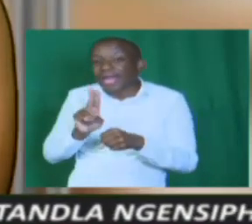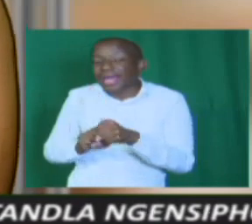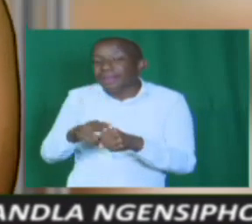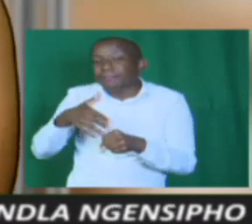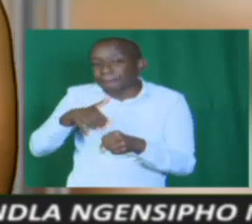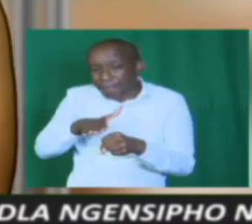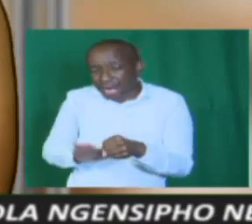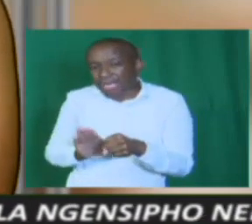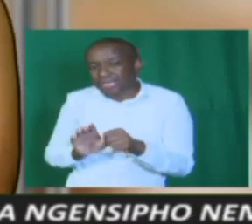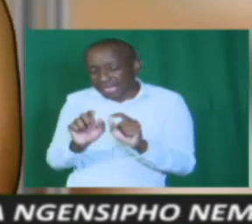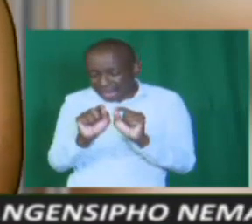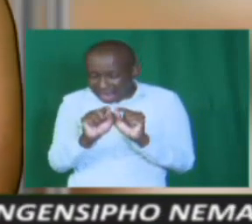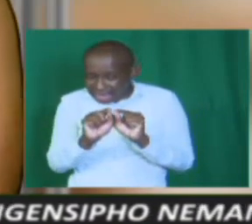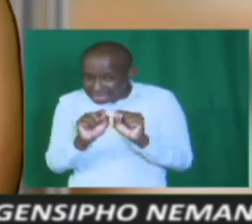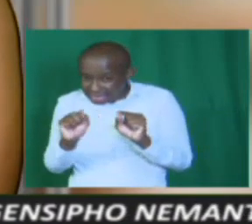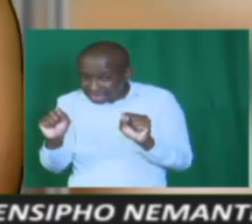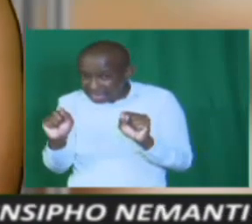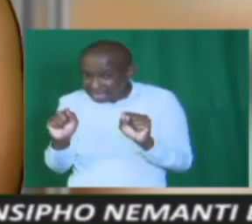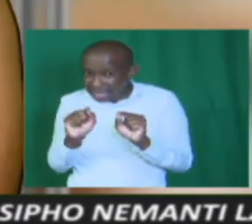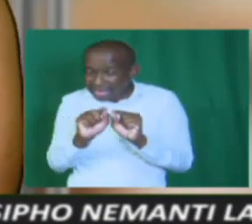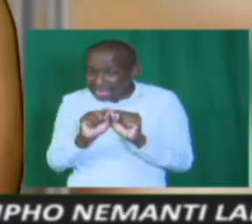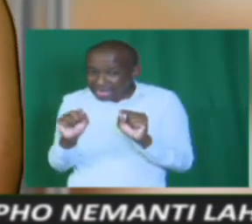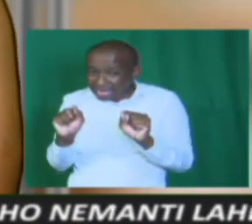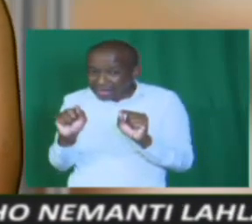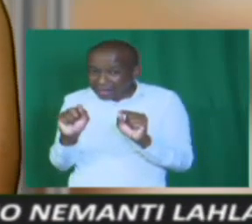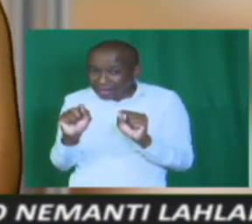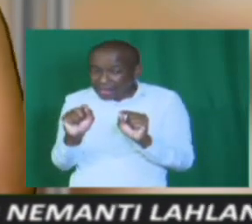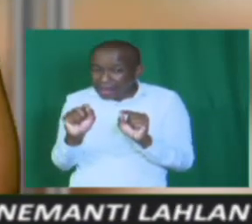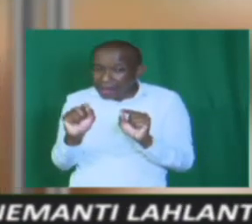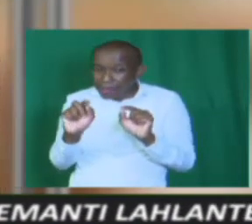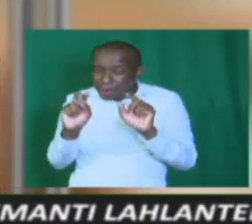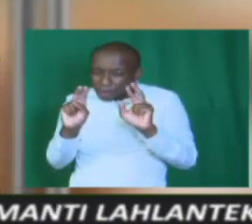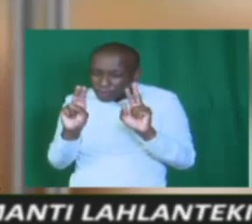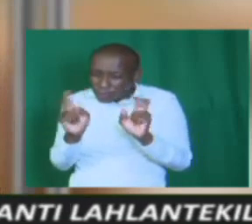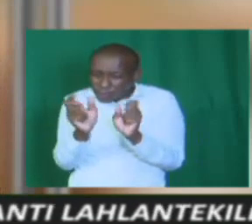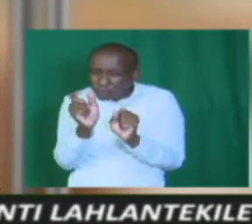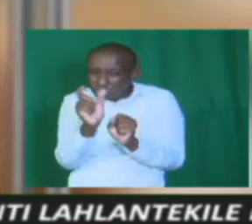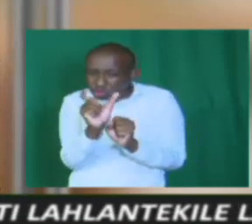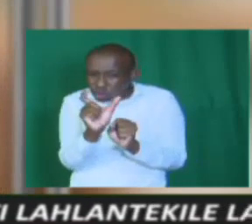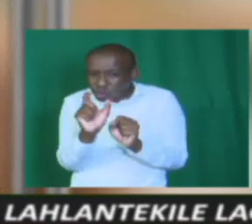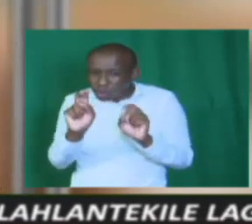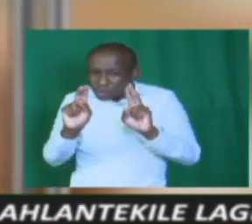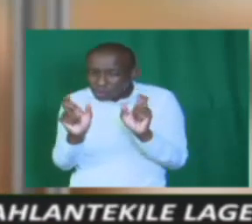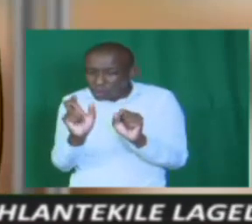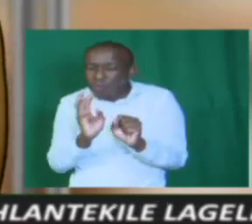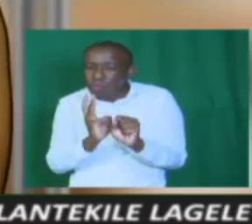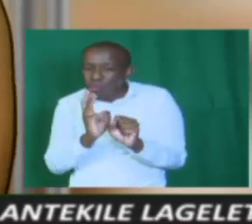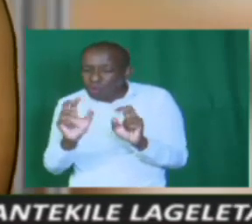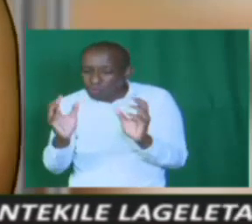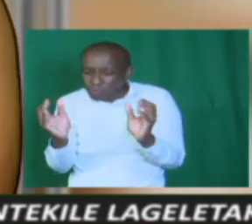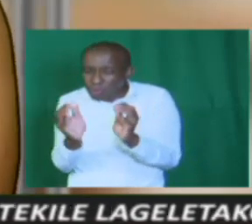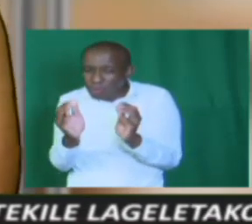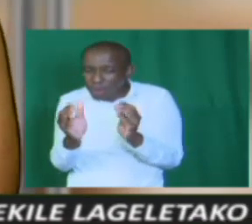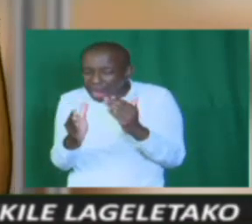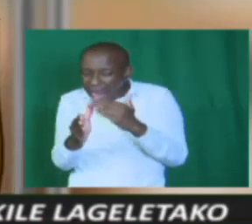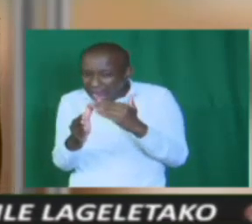of even underlining specific phrases which might lead you to an